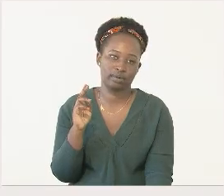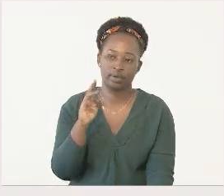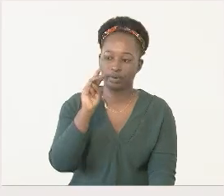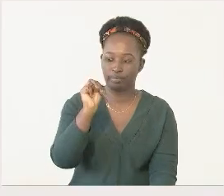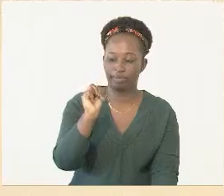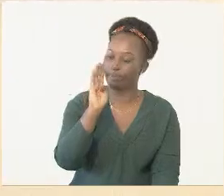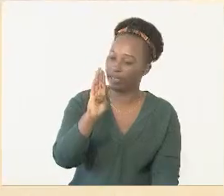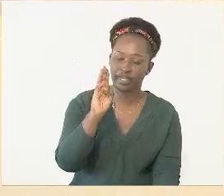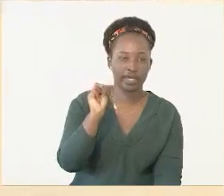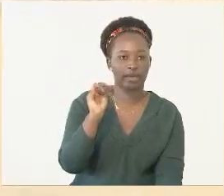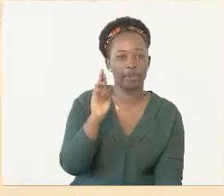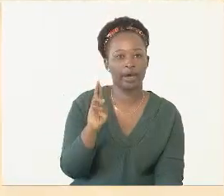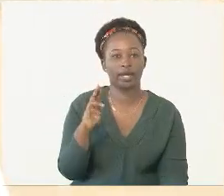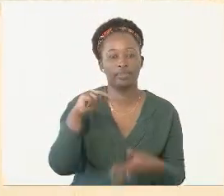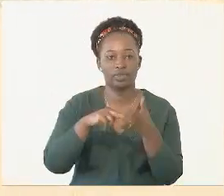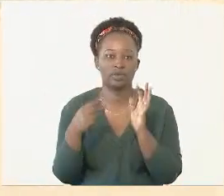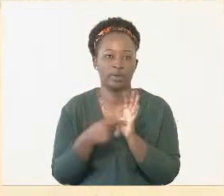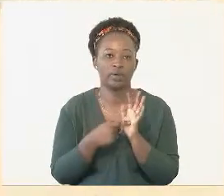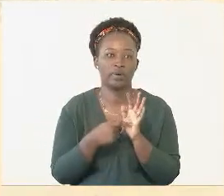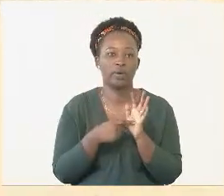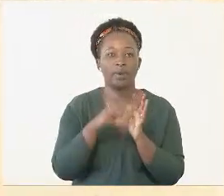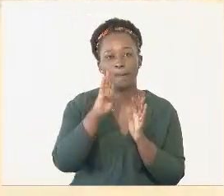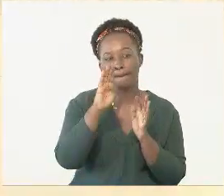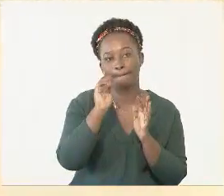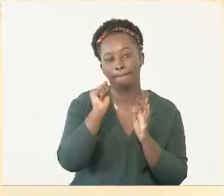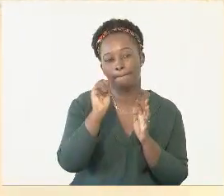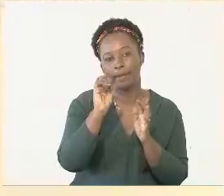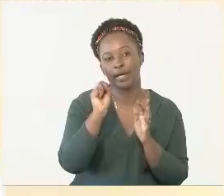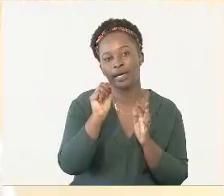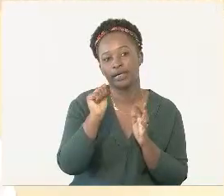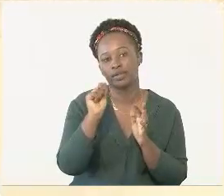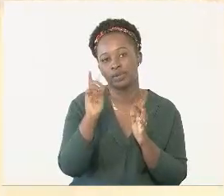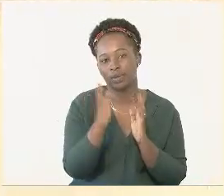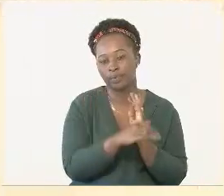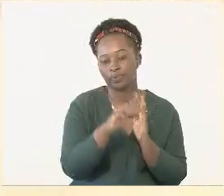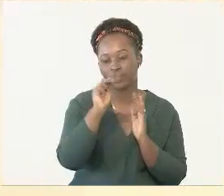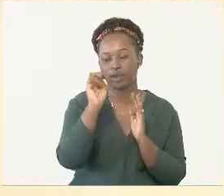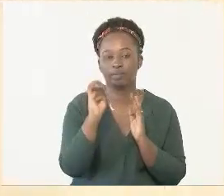BMR. I say BMR is basal metabolic